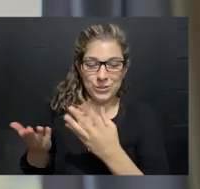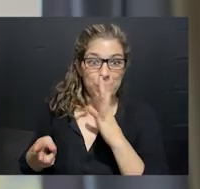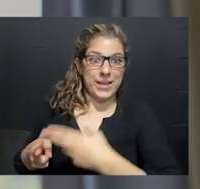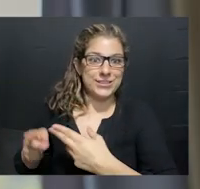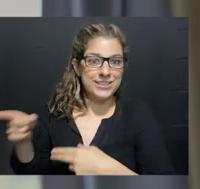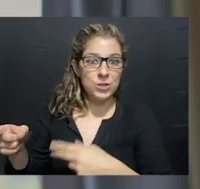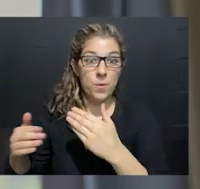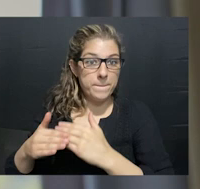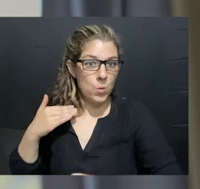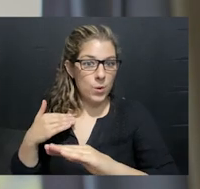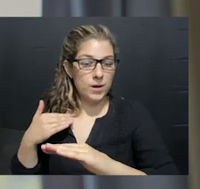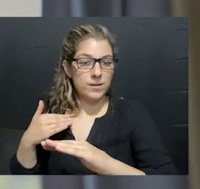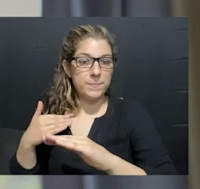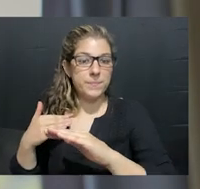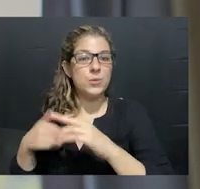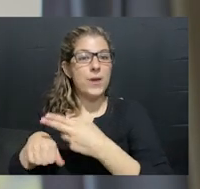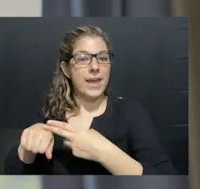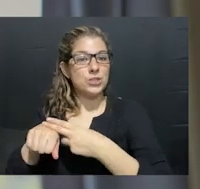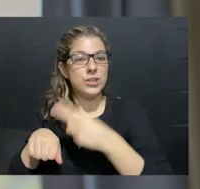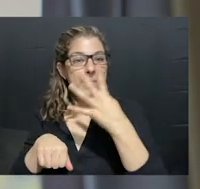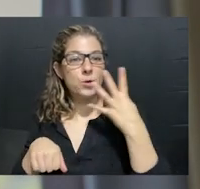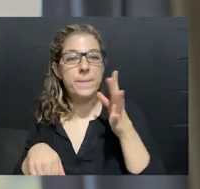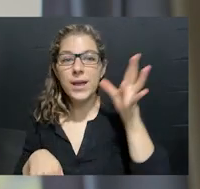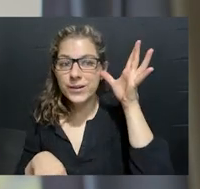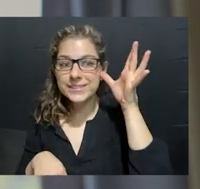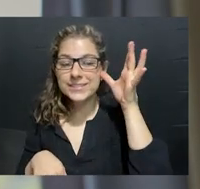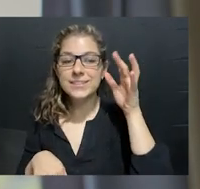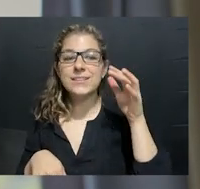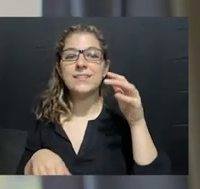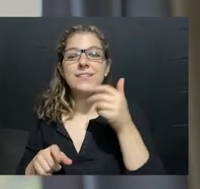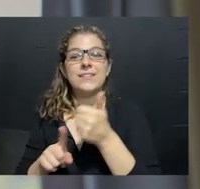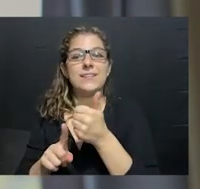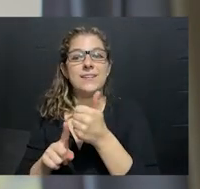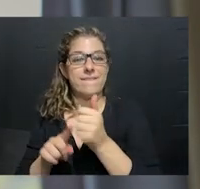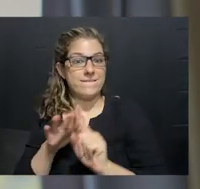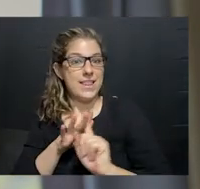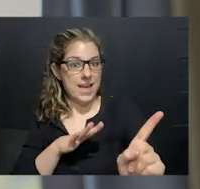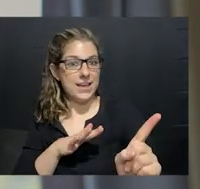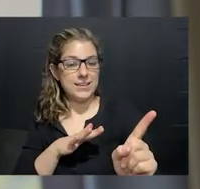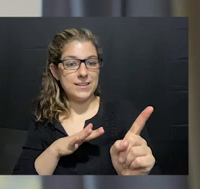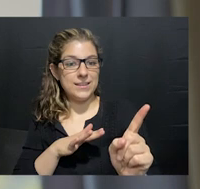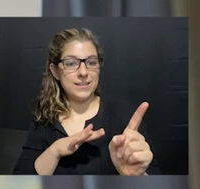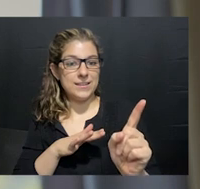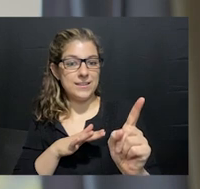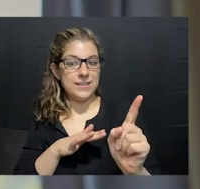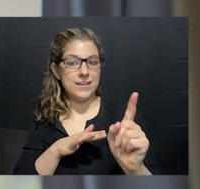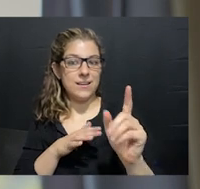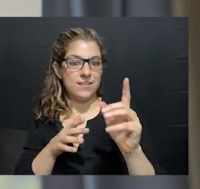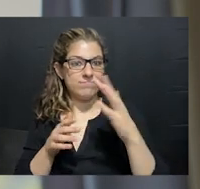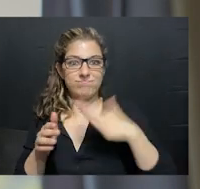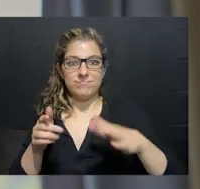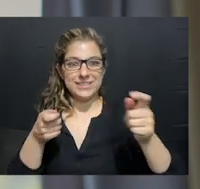mentioned, you were born to Haitian immigrant parents who fled a